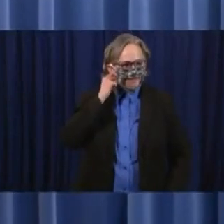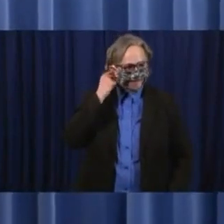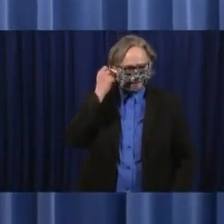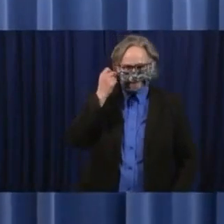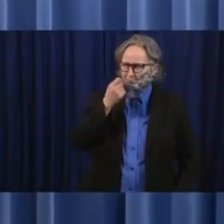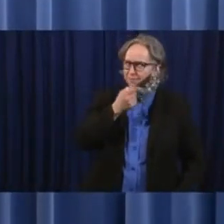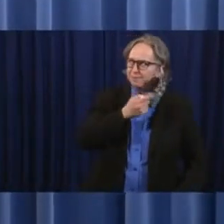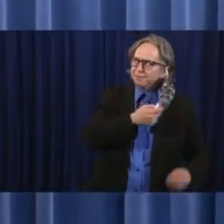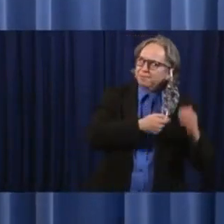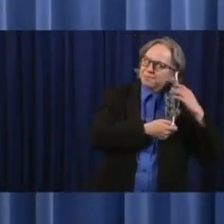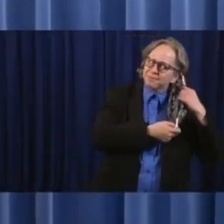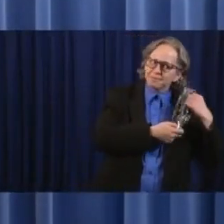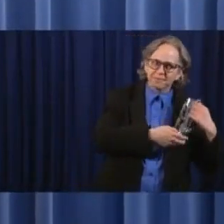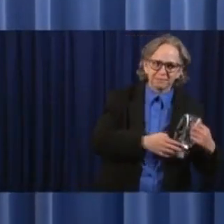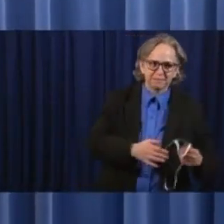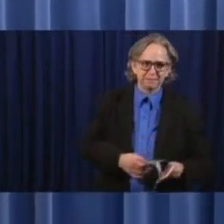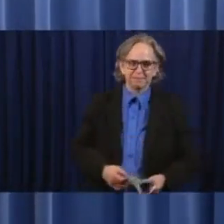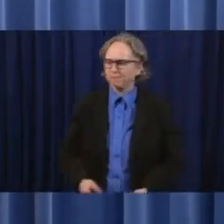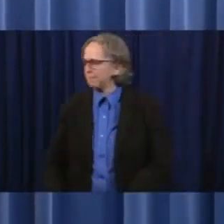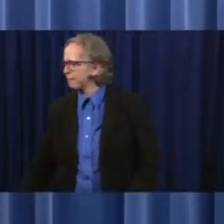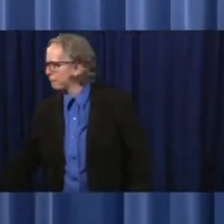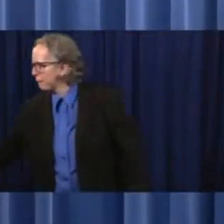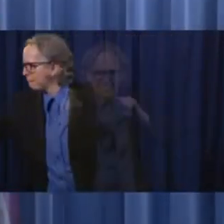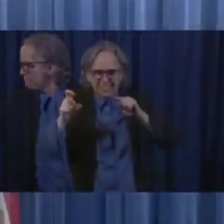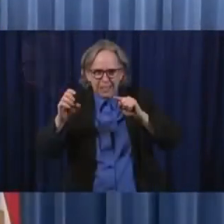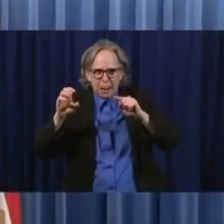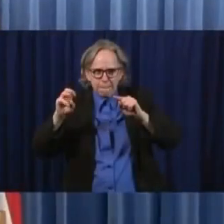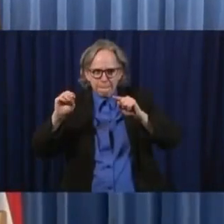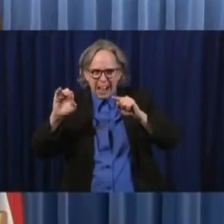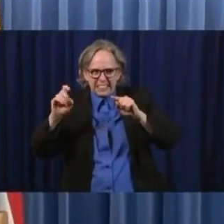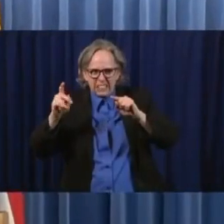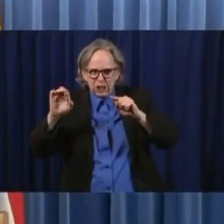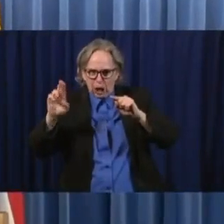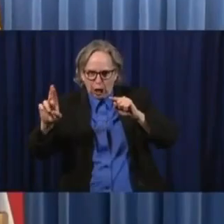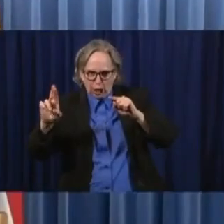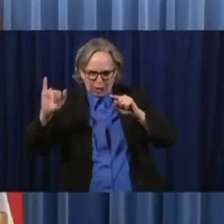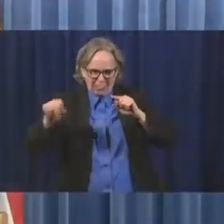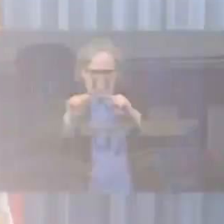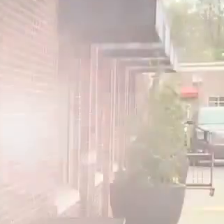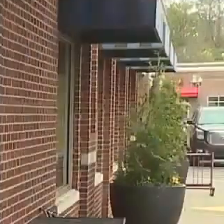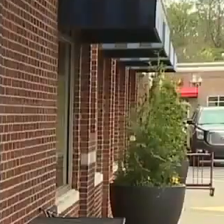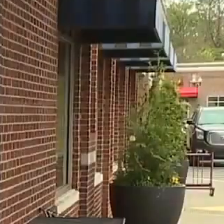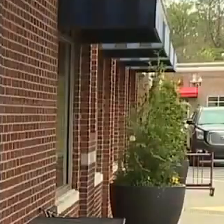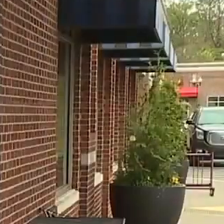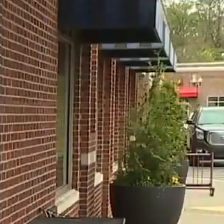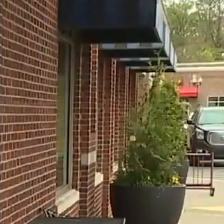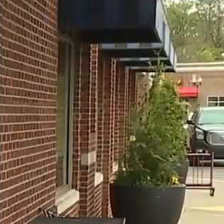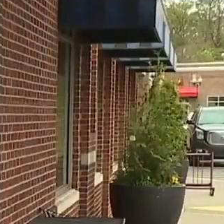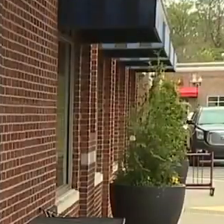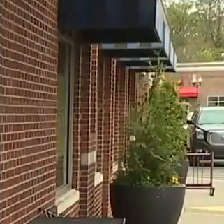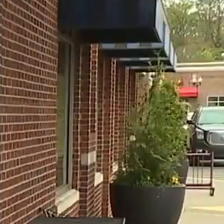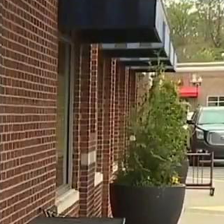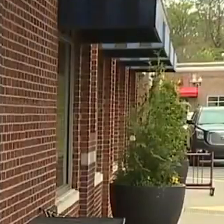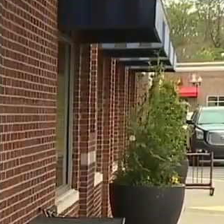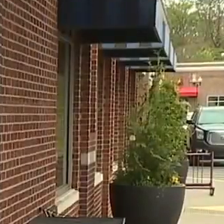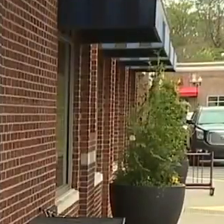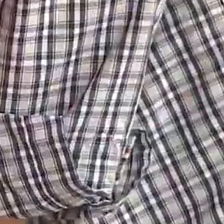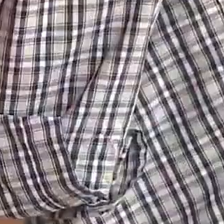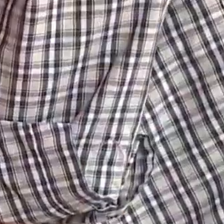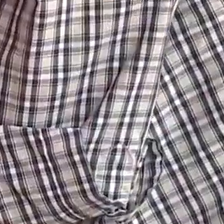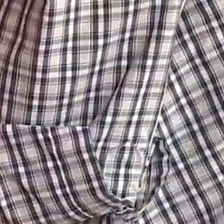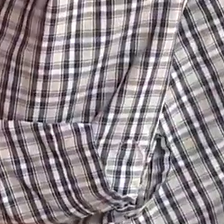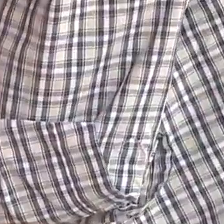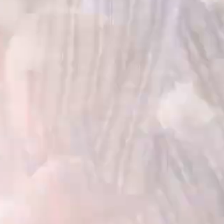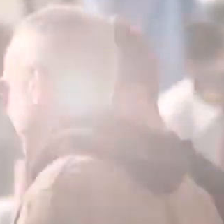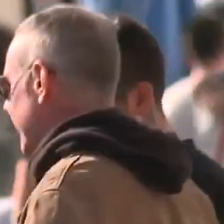At 2 o'clock this afternoon, Governor DeWine returns for his daily press briefing. He plans to address how our state's reopening plan is going and could